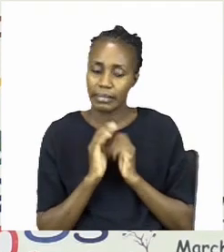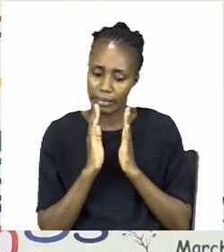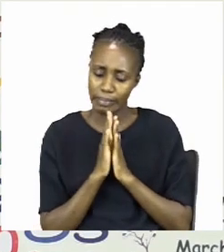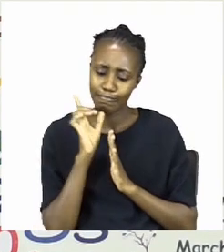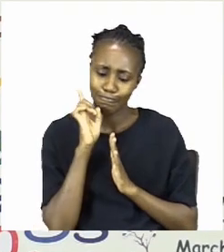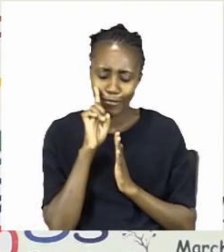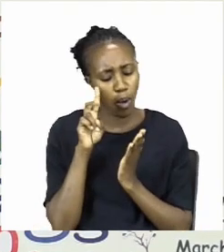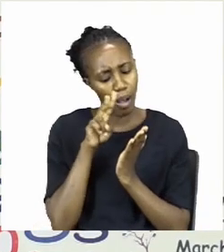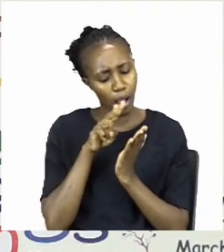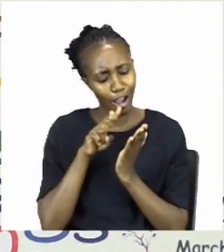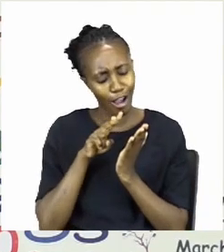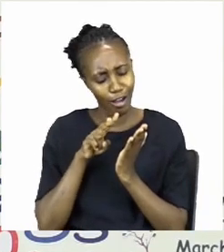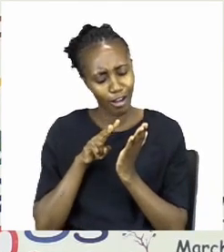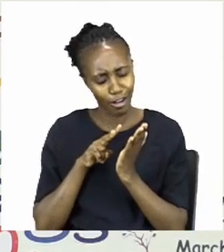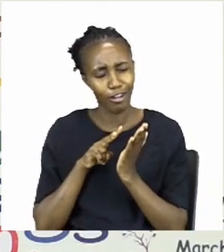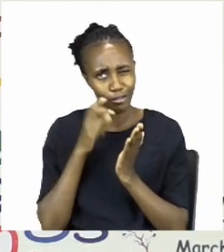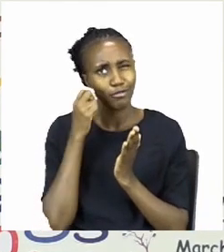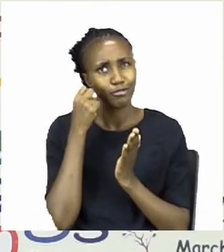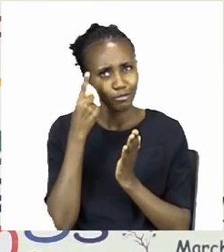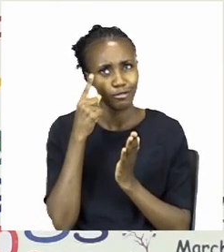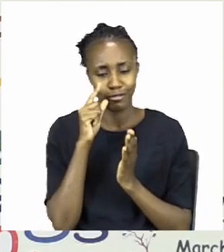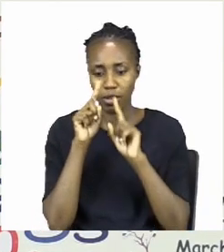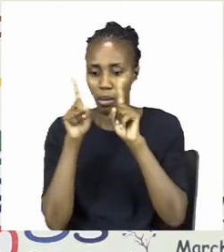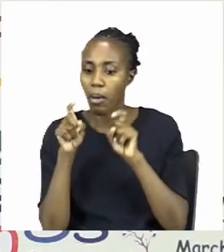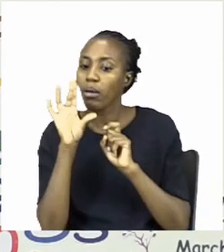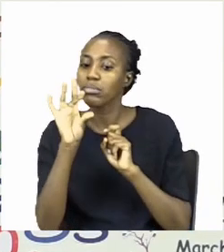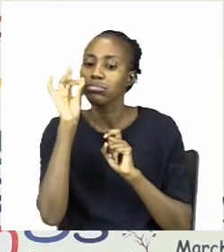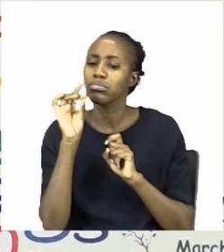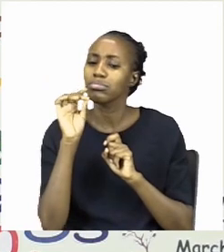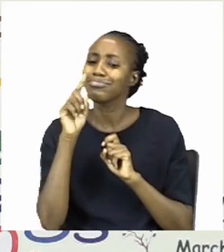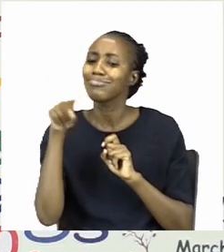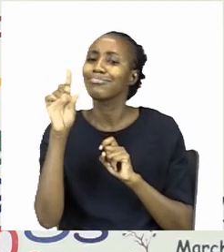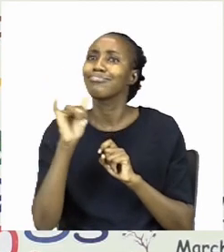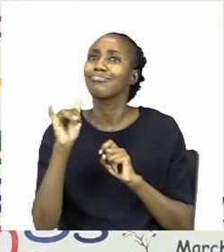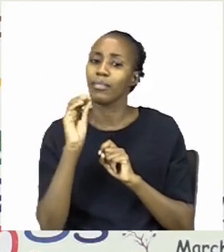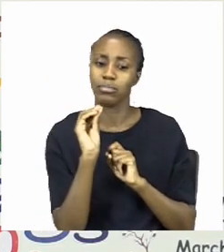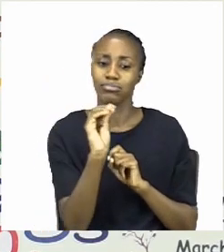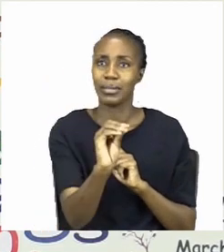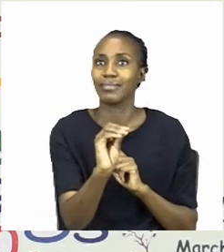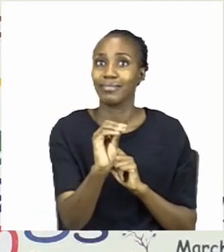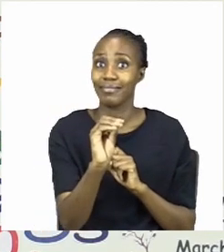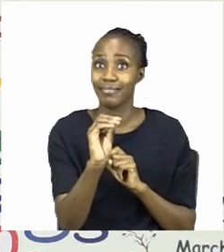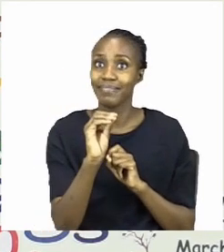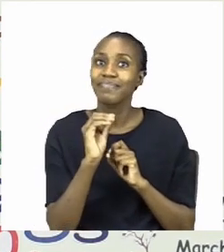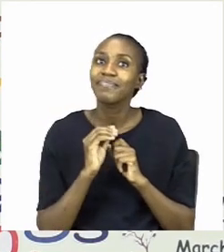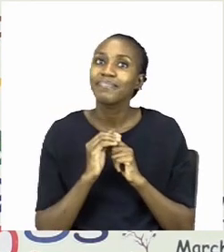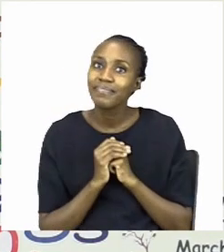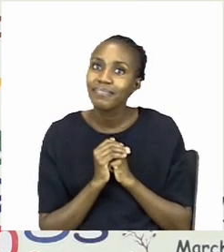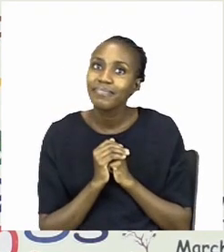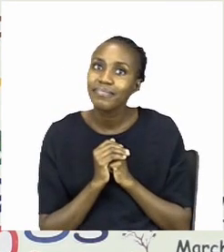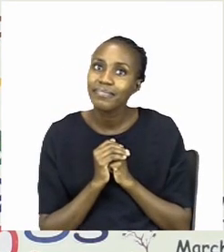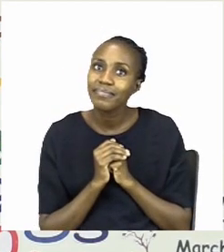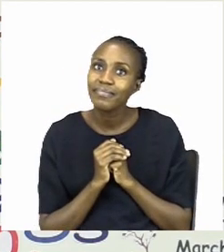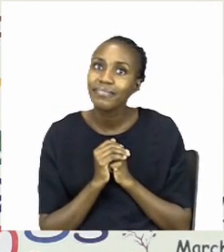read through your sentences, and then you must try and see which word fits best. Now